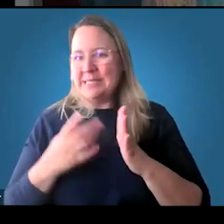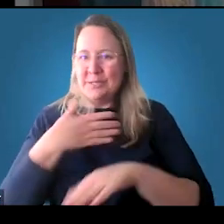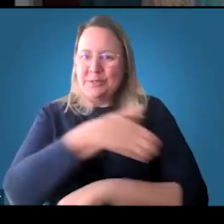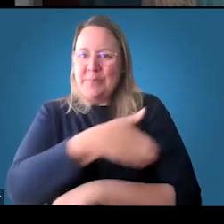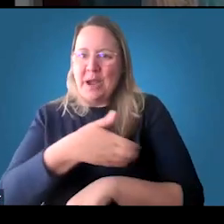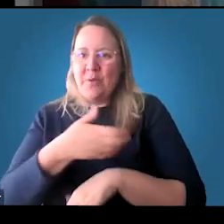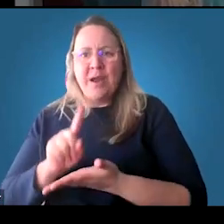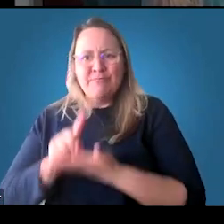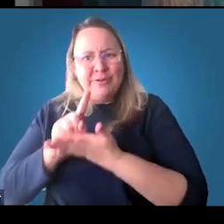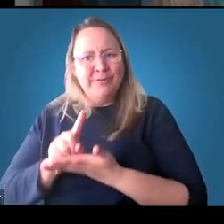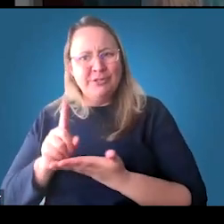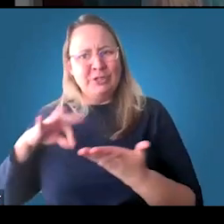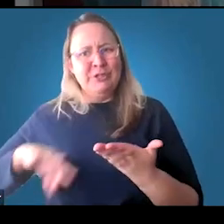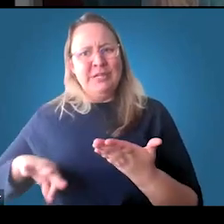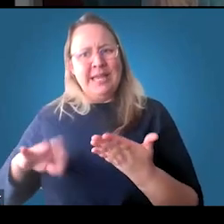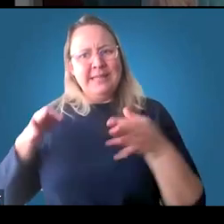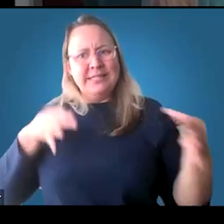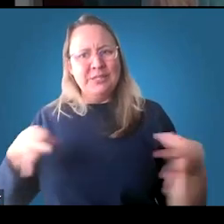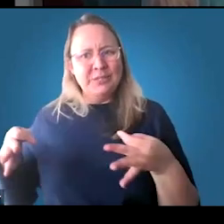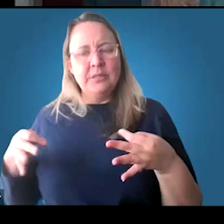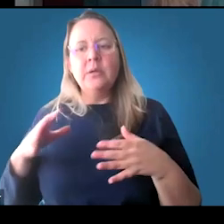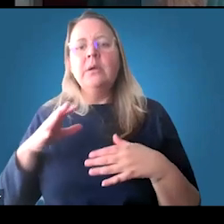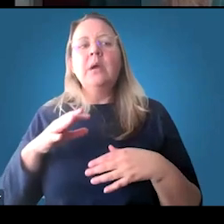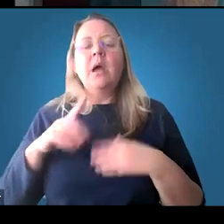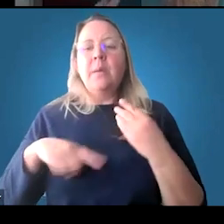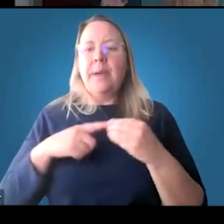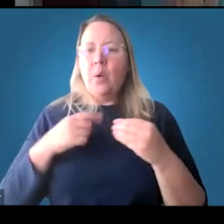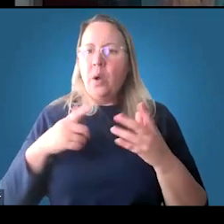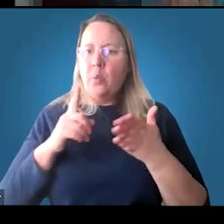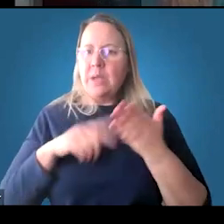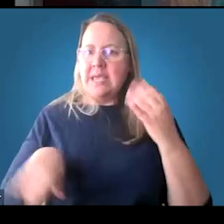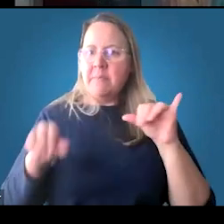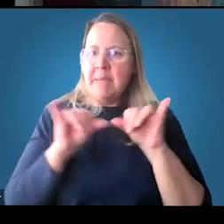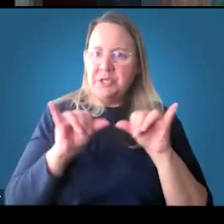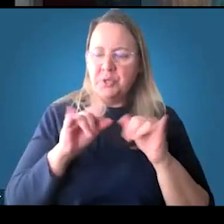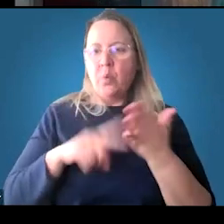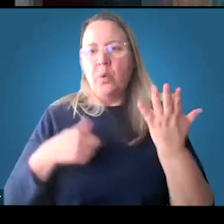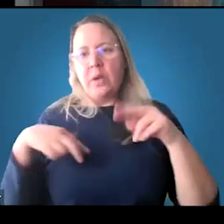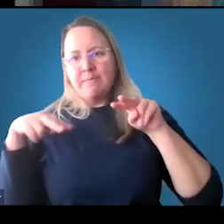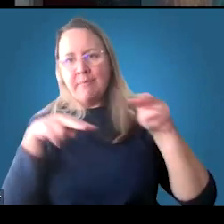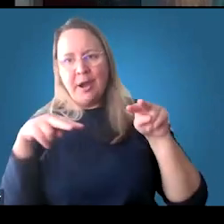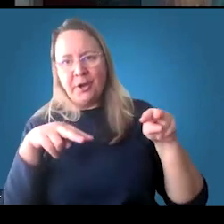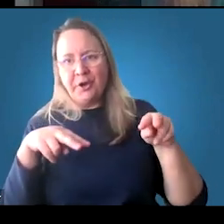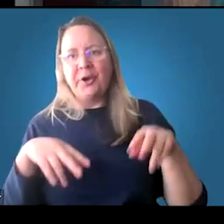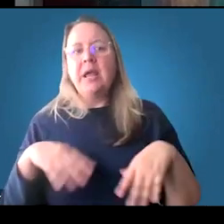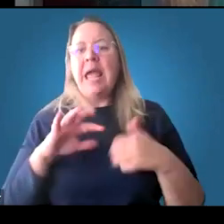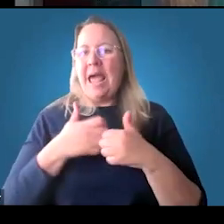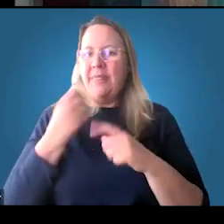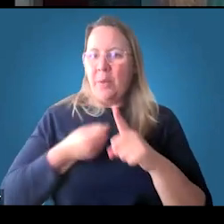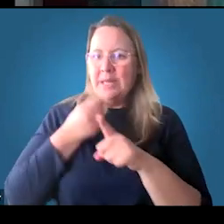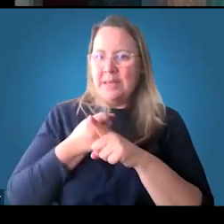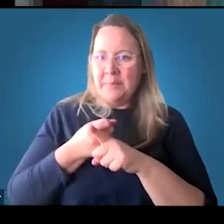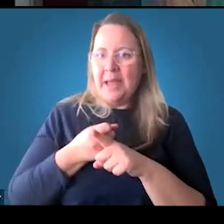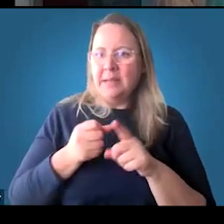in the decisions that we make about what metrics to track and what data we're using to tell our stories of impact or set